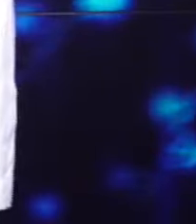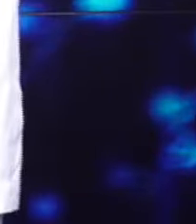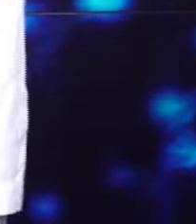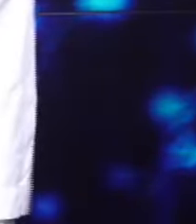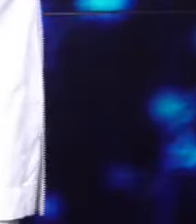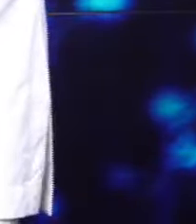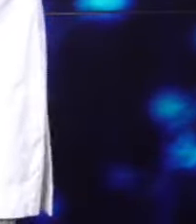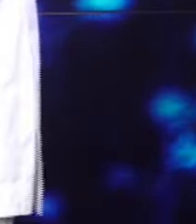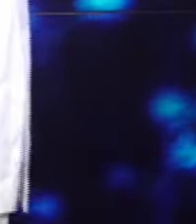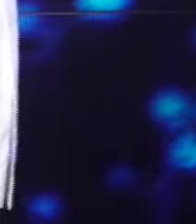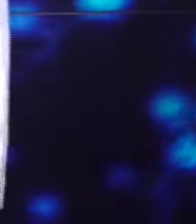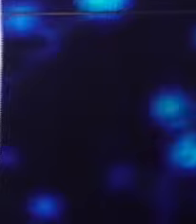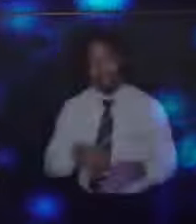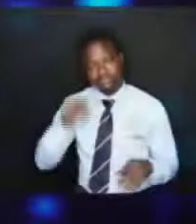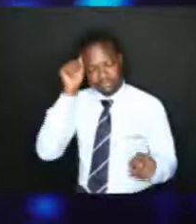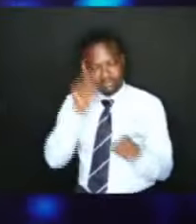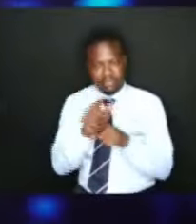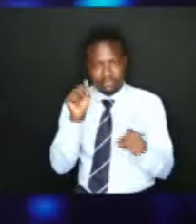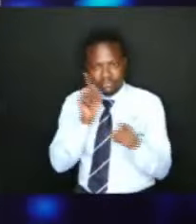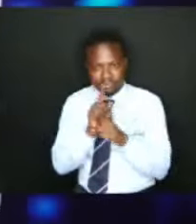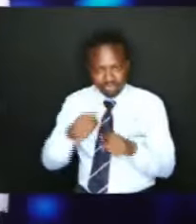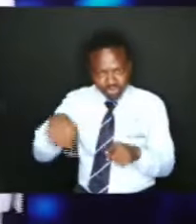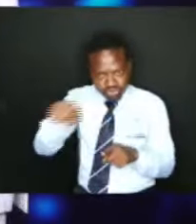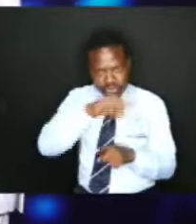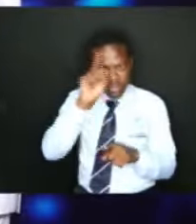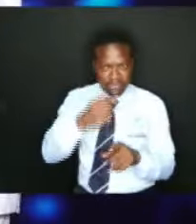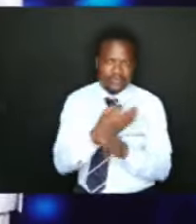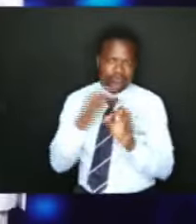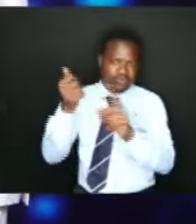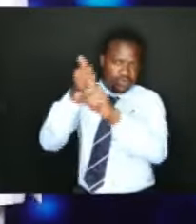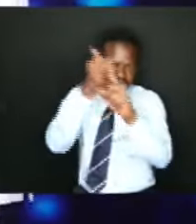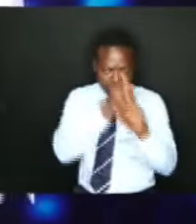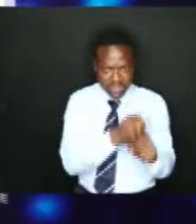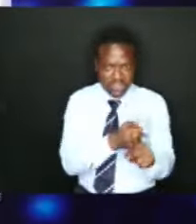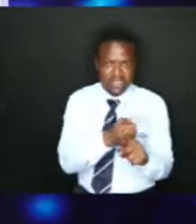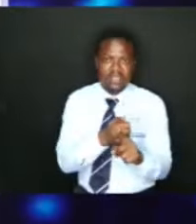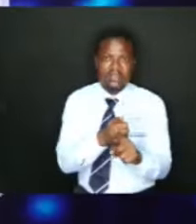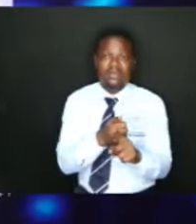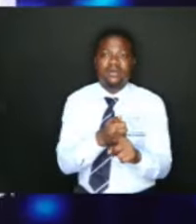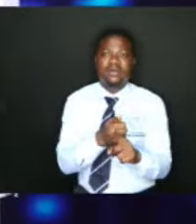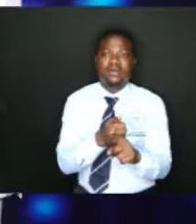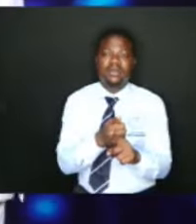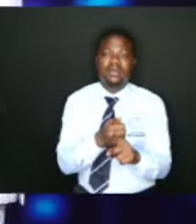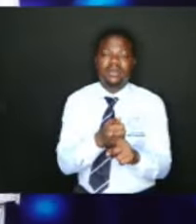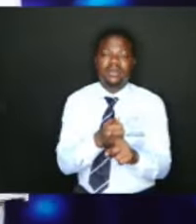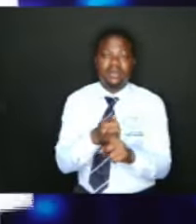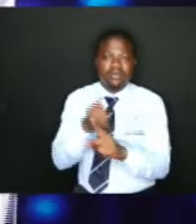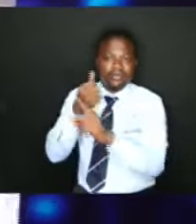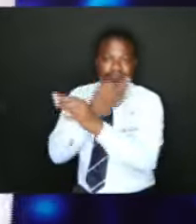sisters, you need to free yourself today like a bird from the foul